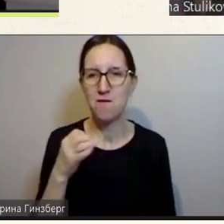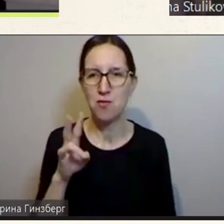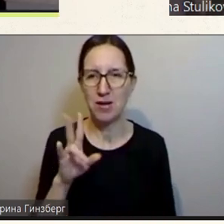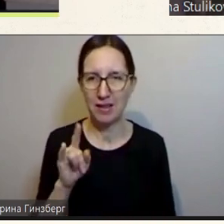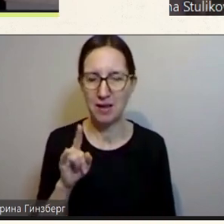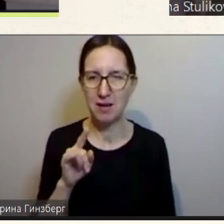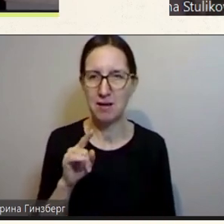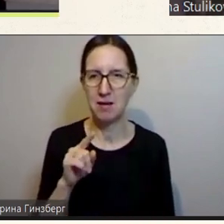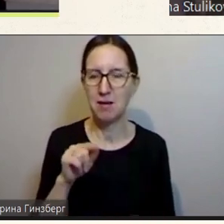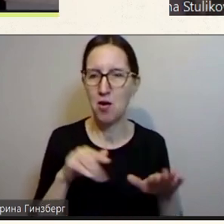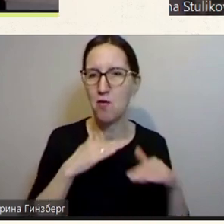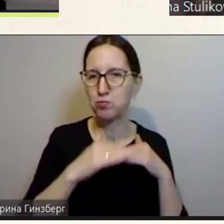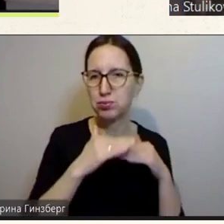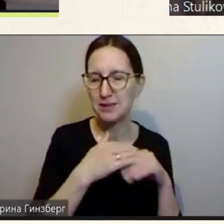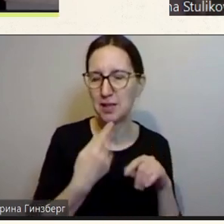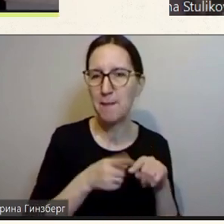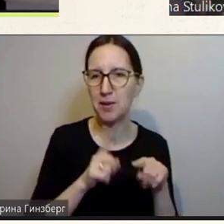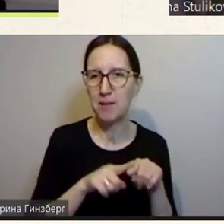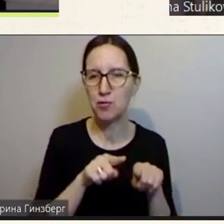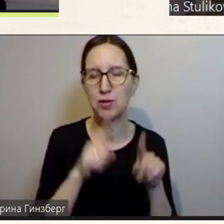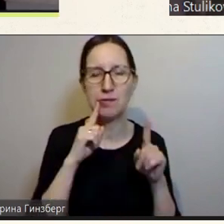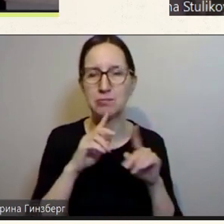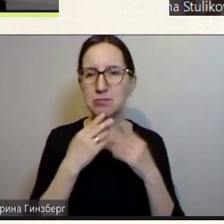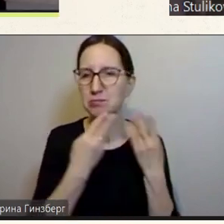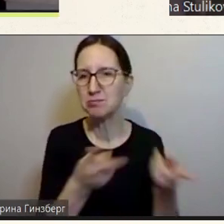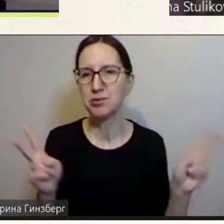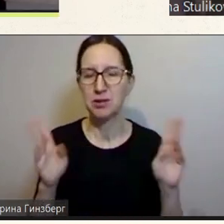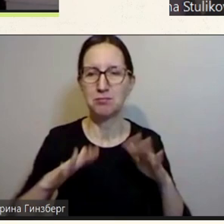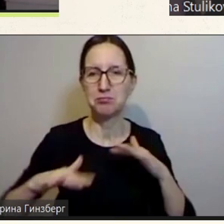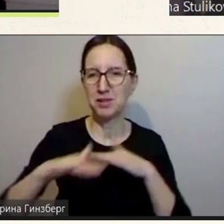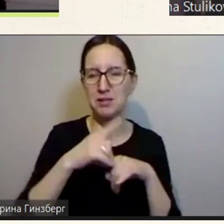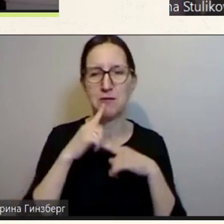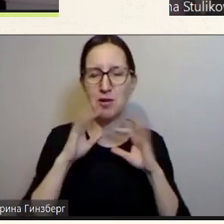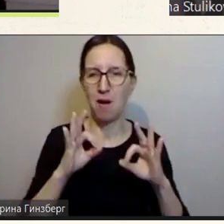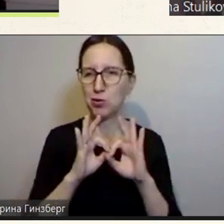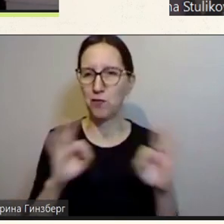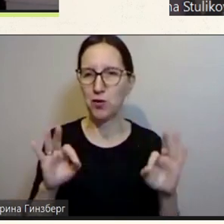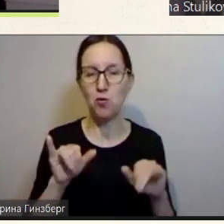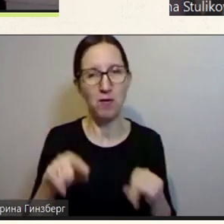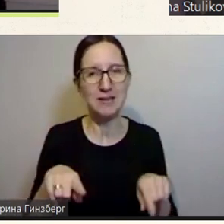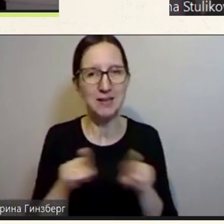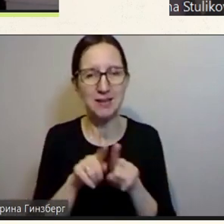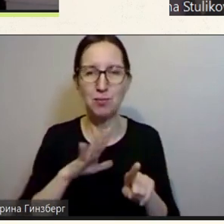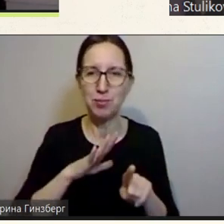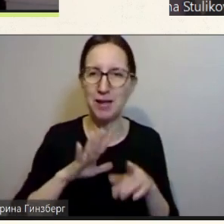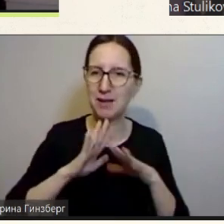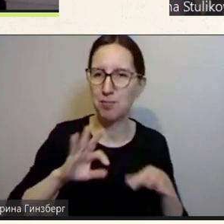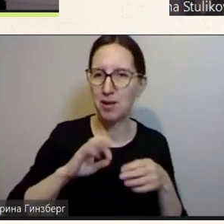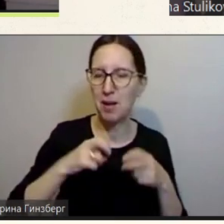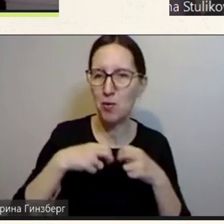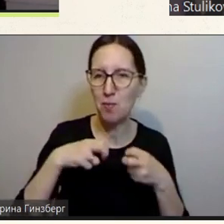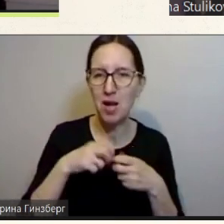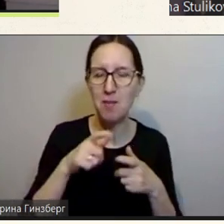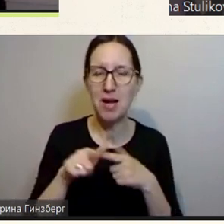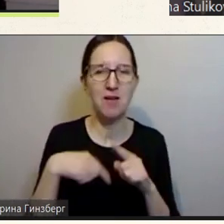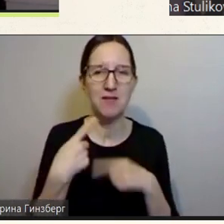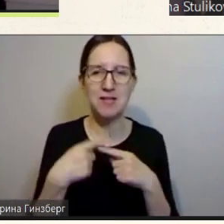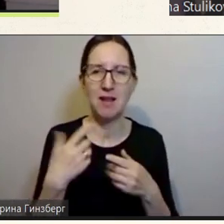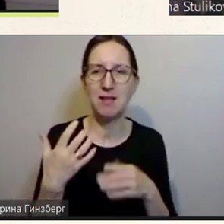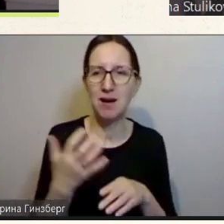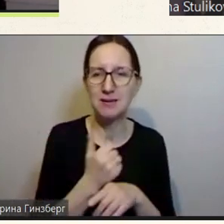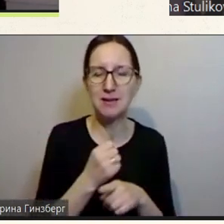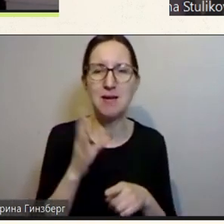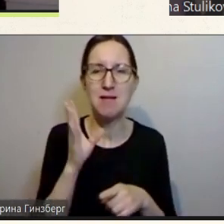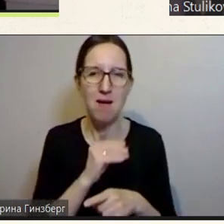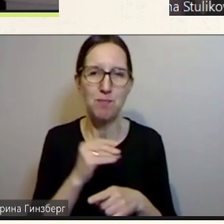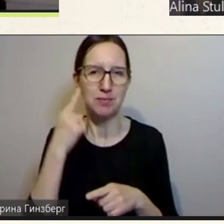And we also know that, for instance, the Star Wars was refilmed